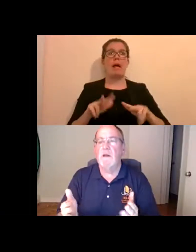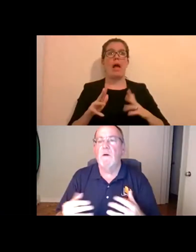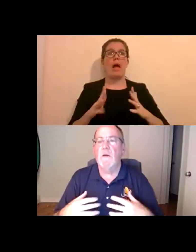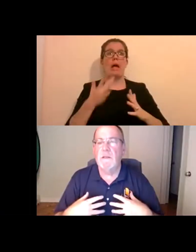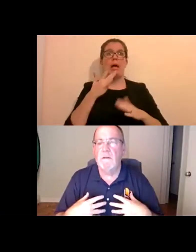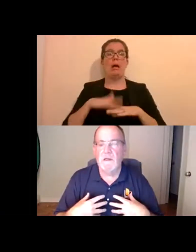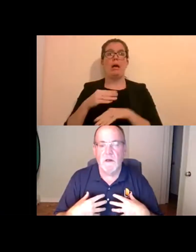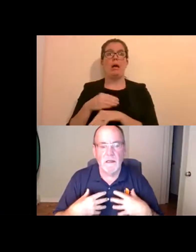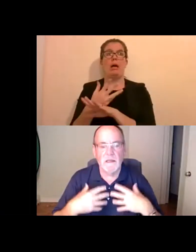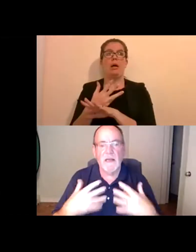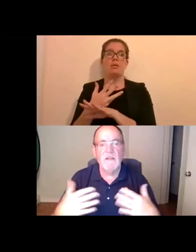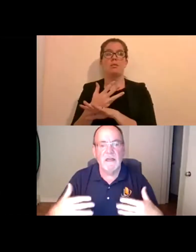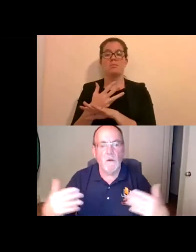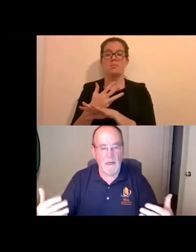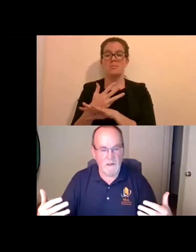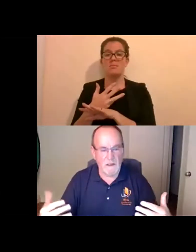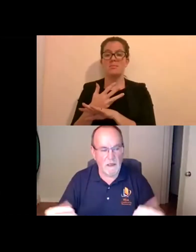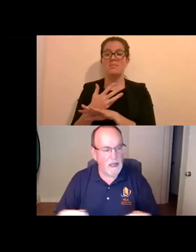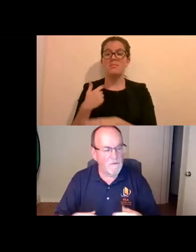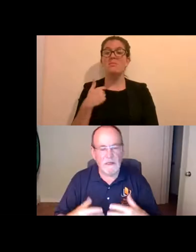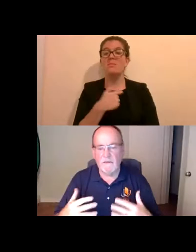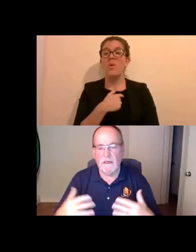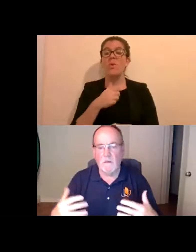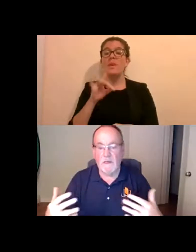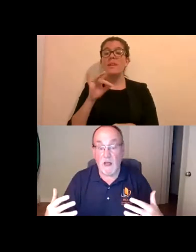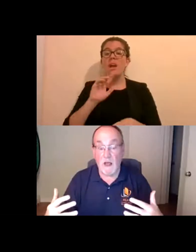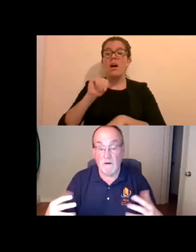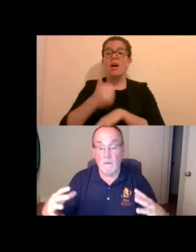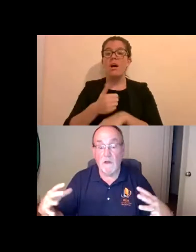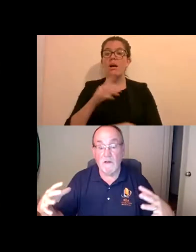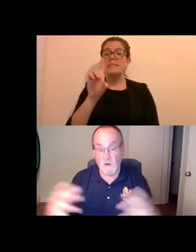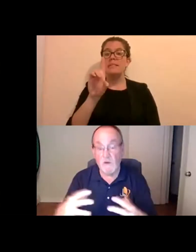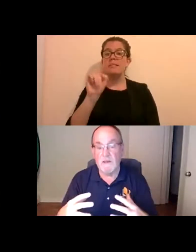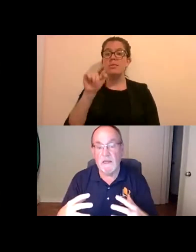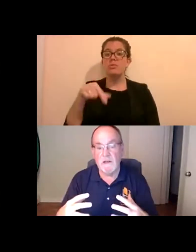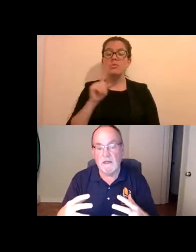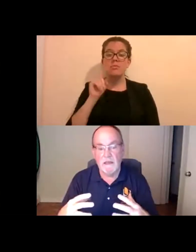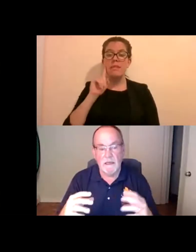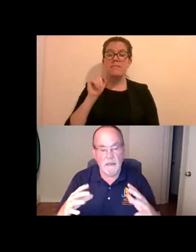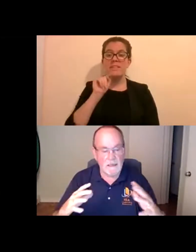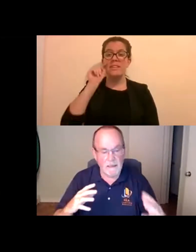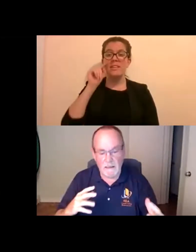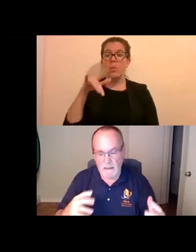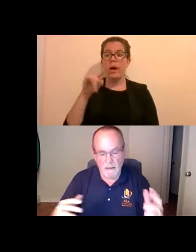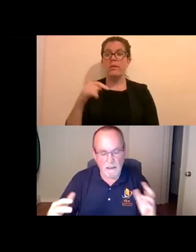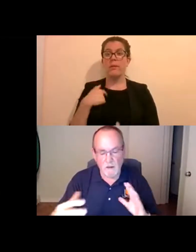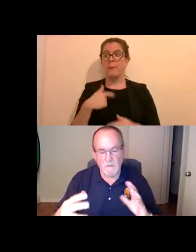As you know, we started Deaf Teen Quest, and a lot of what Deaf Teen Quest offered was socialization and